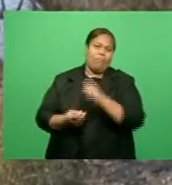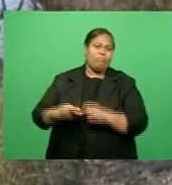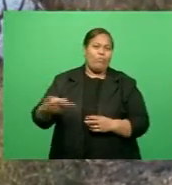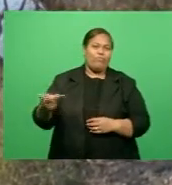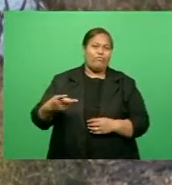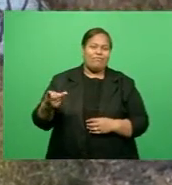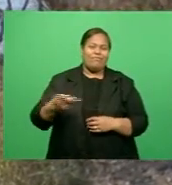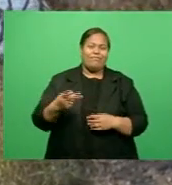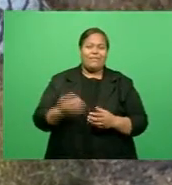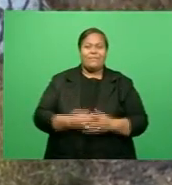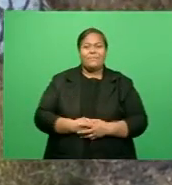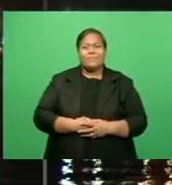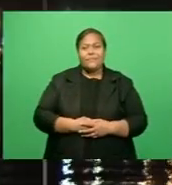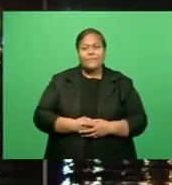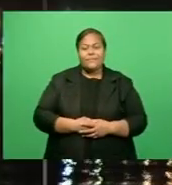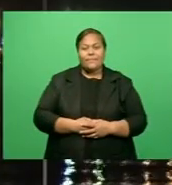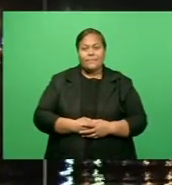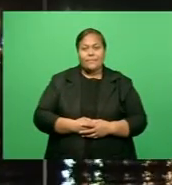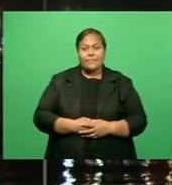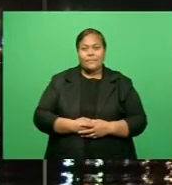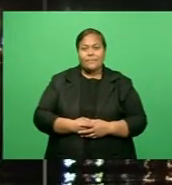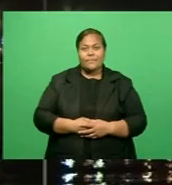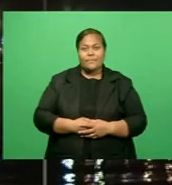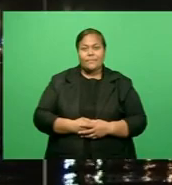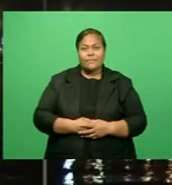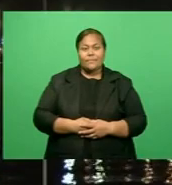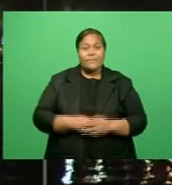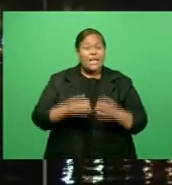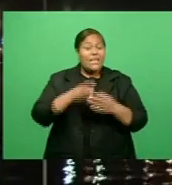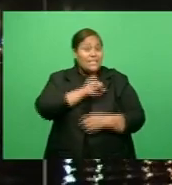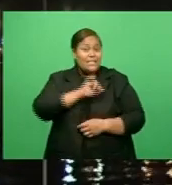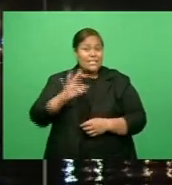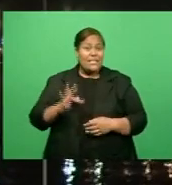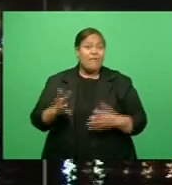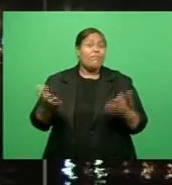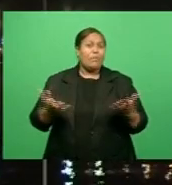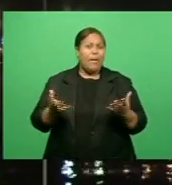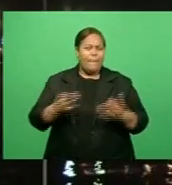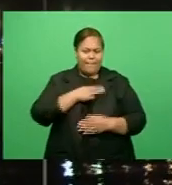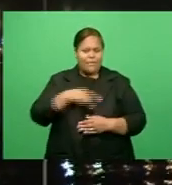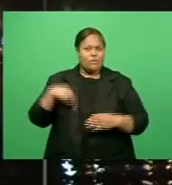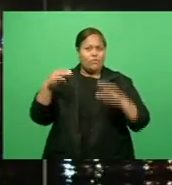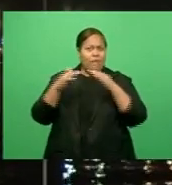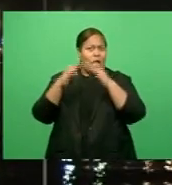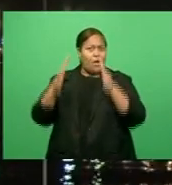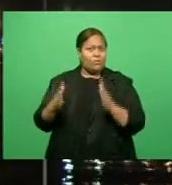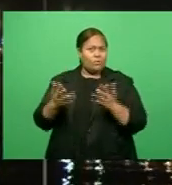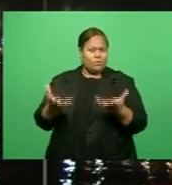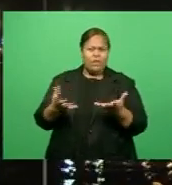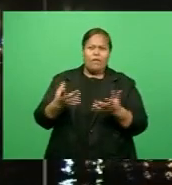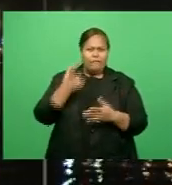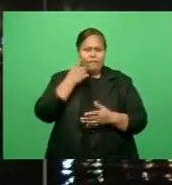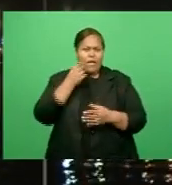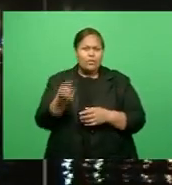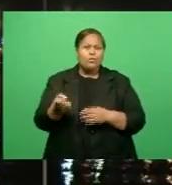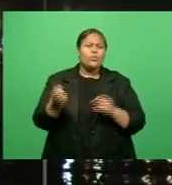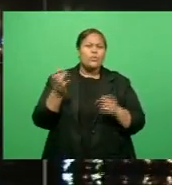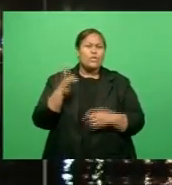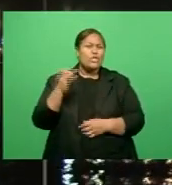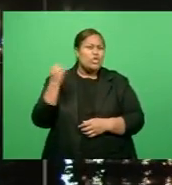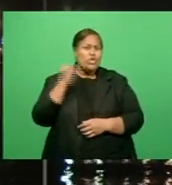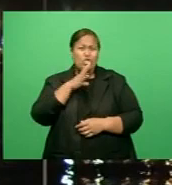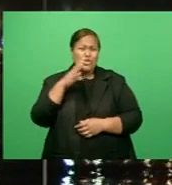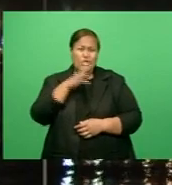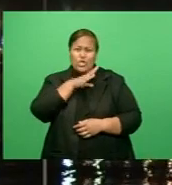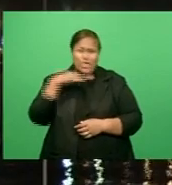Naikaso, FBC News. Some staff from the Ministry of Housing have been found to be tampering with socio-economic surveys within